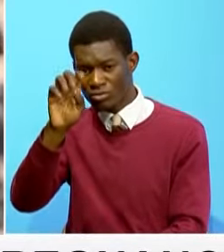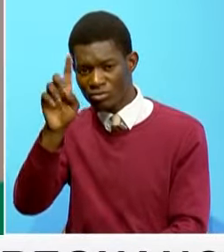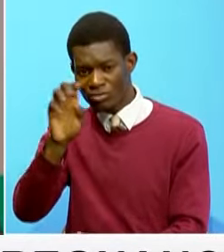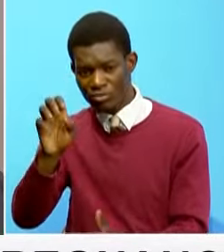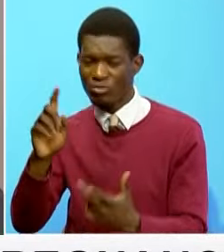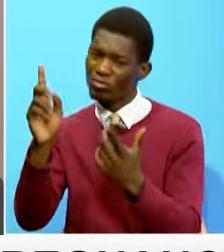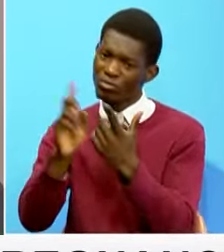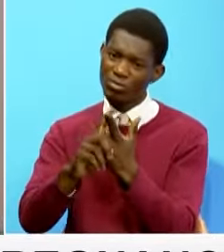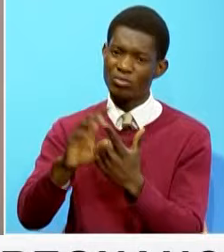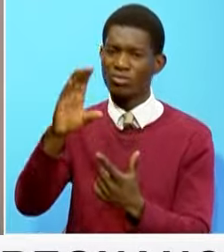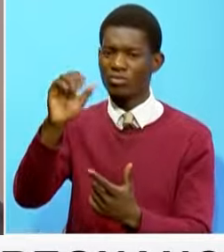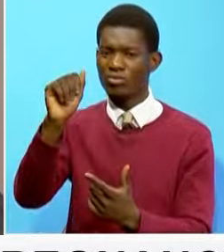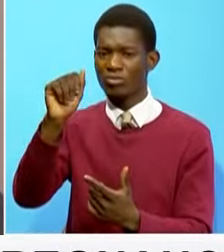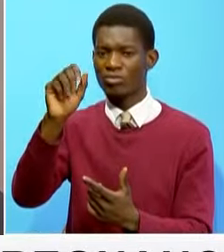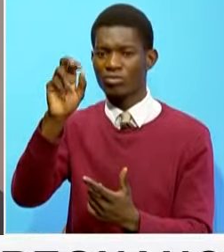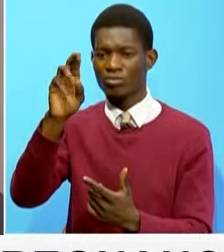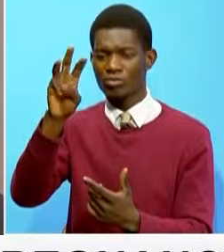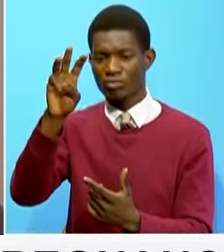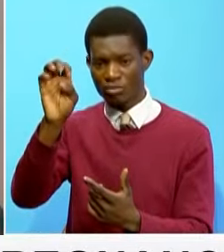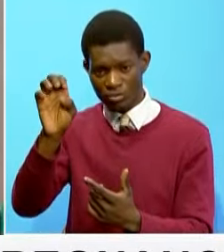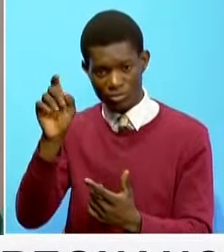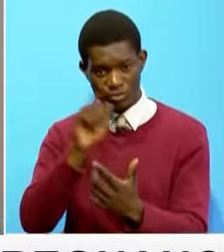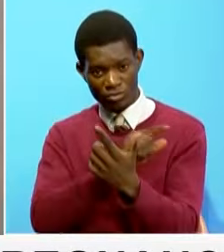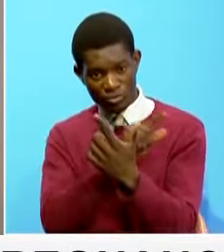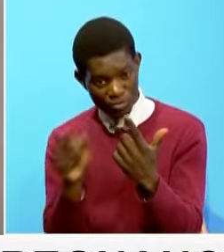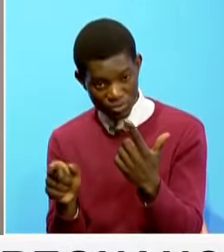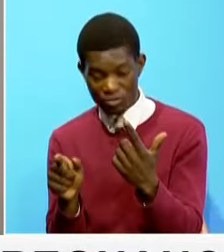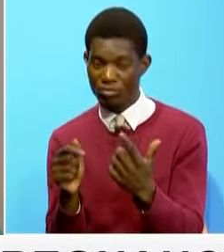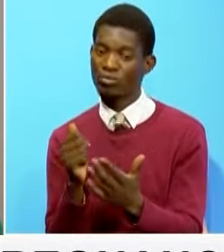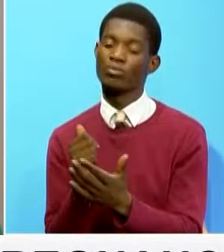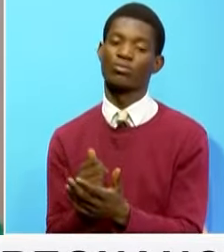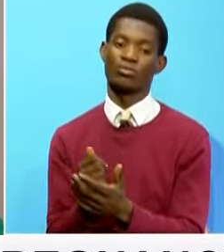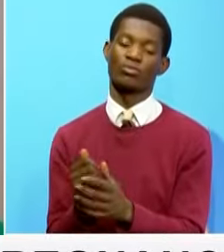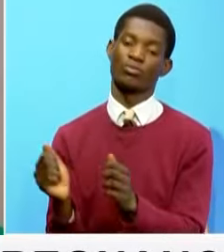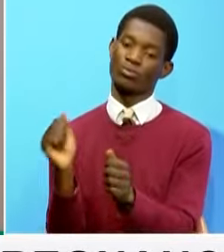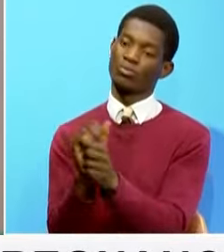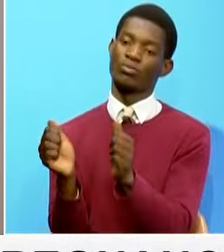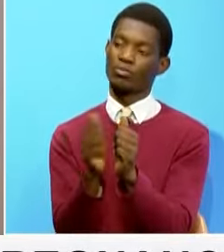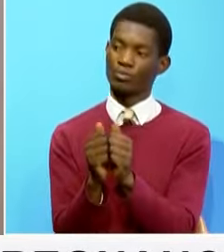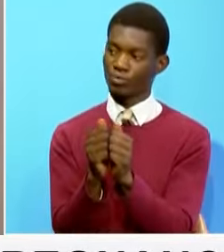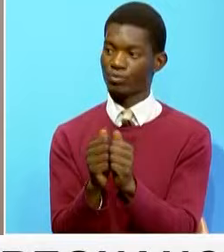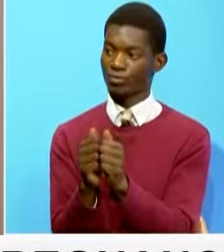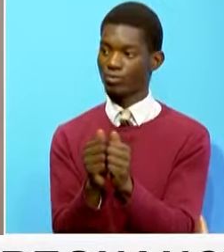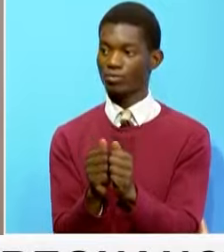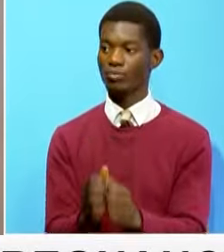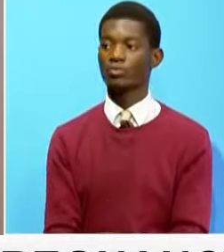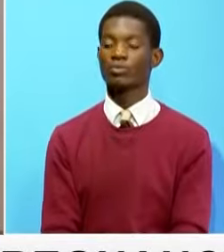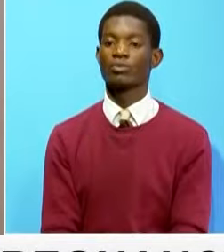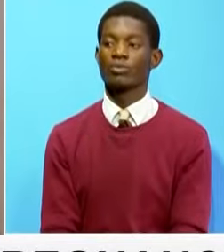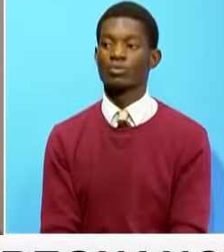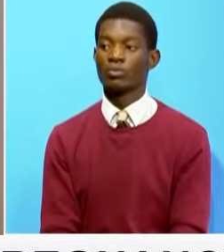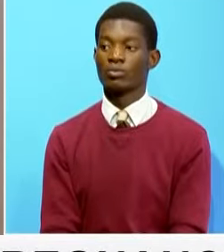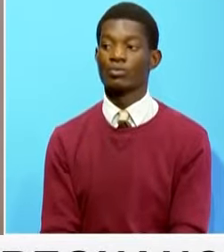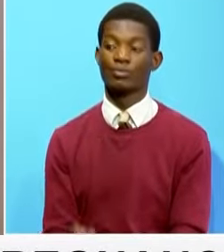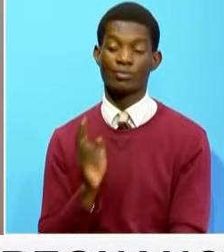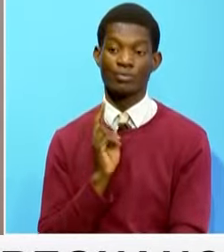organizations. Various players in the education sector, such as FAWEZA and CAMFE, also shared the importance of the bus campaign. So